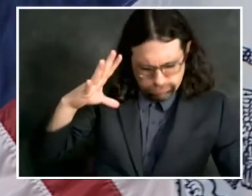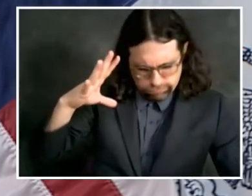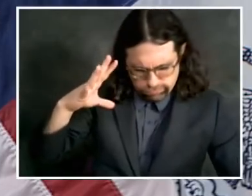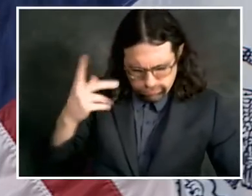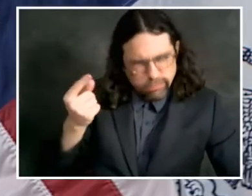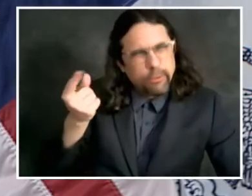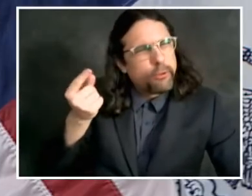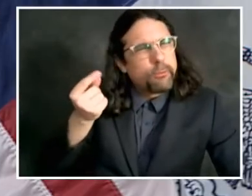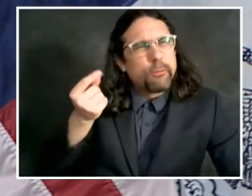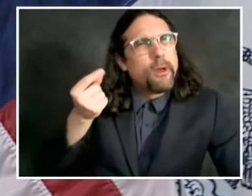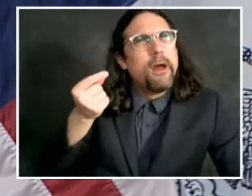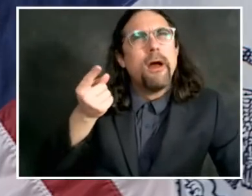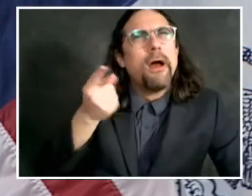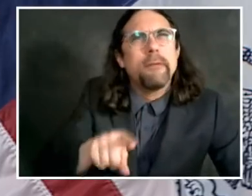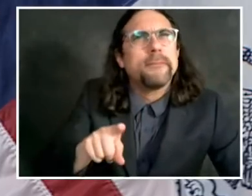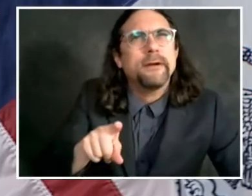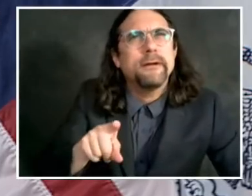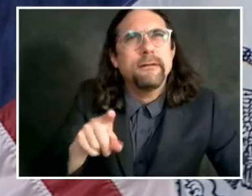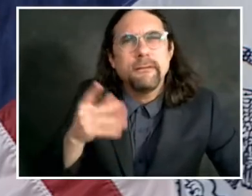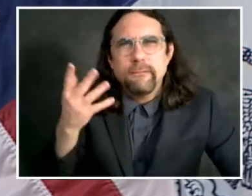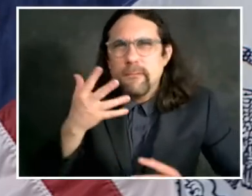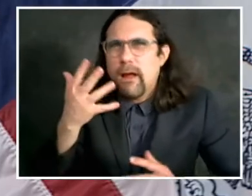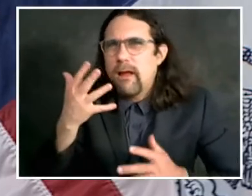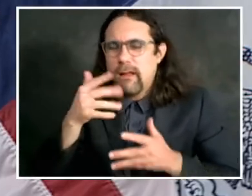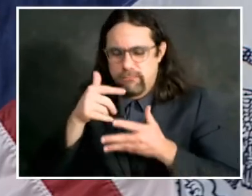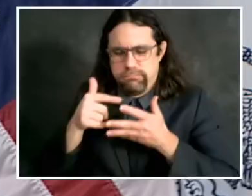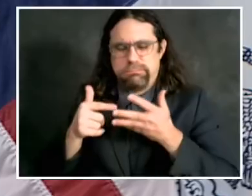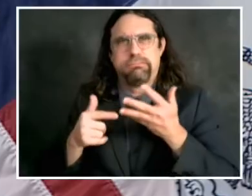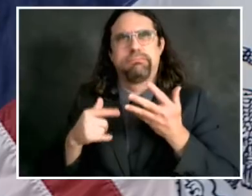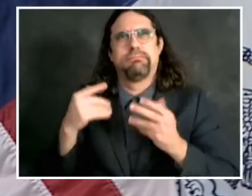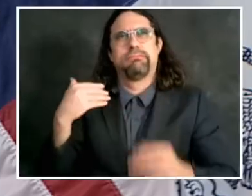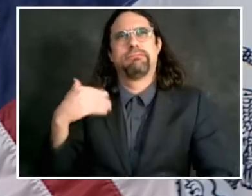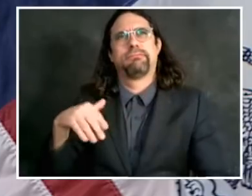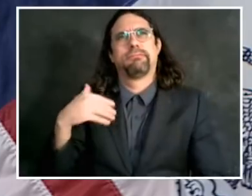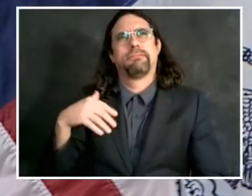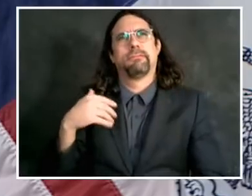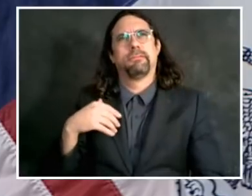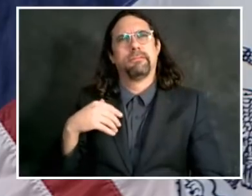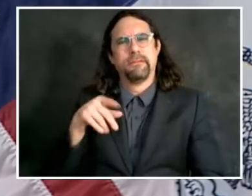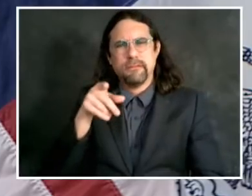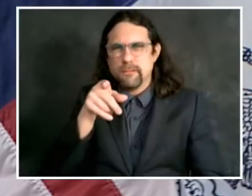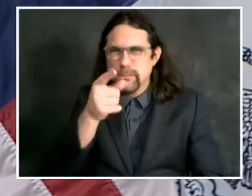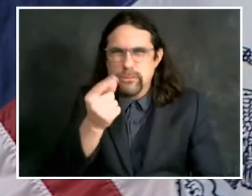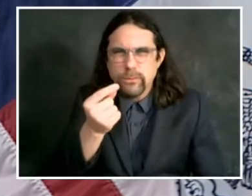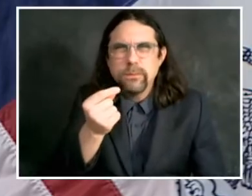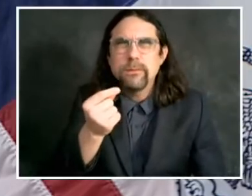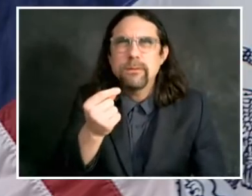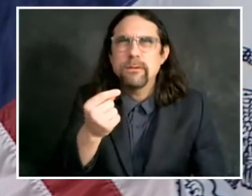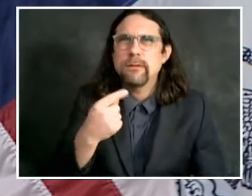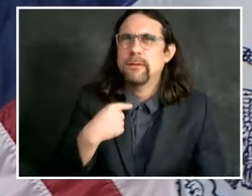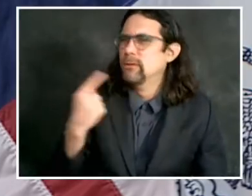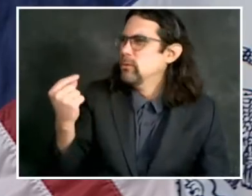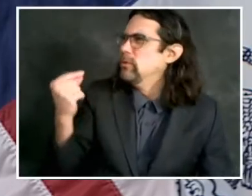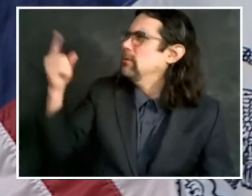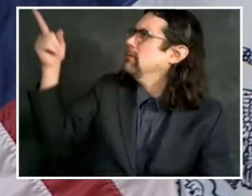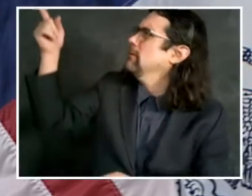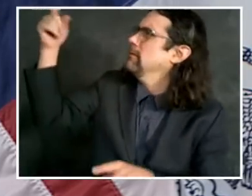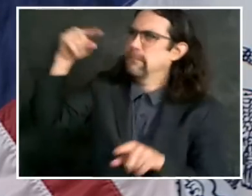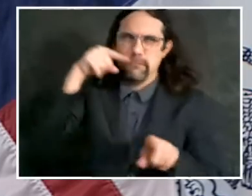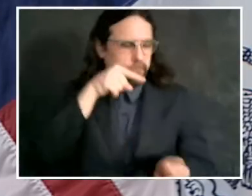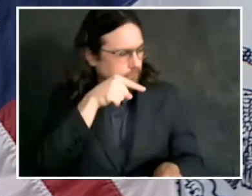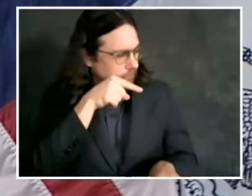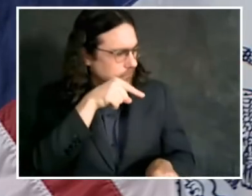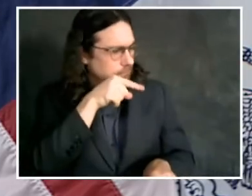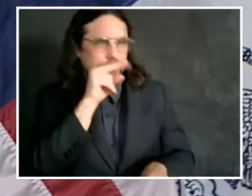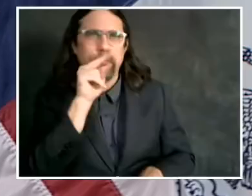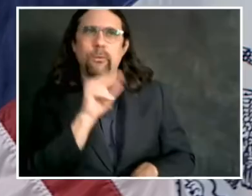try and summarize how New Yorkers confronted this extraordinary moment, I think the simple way